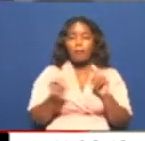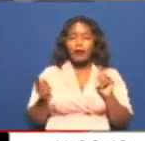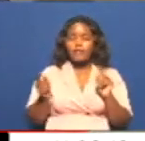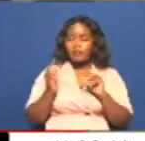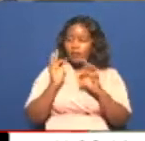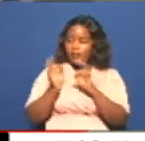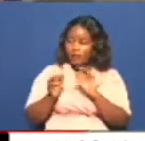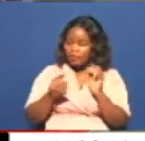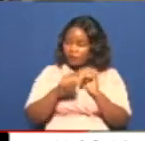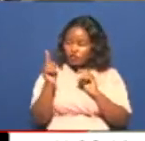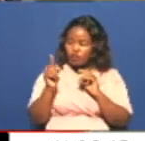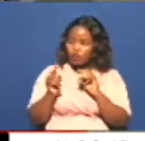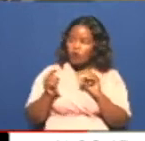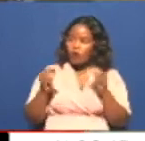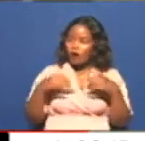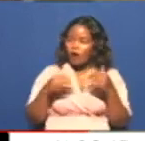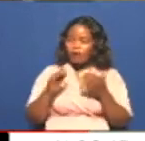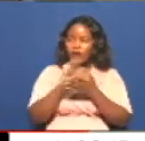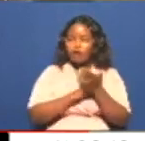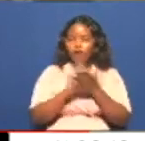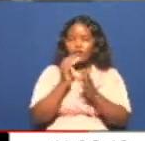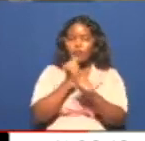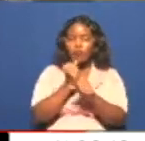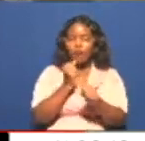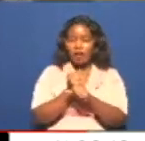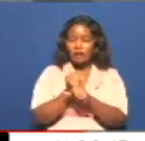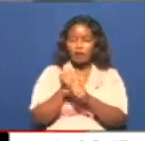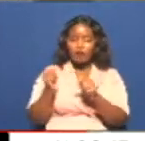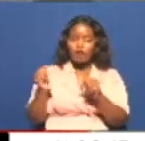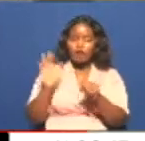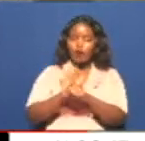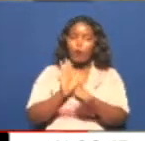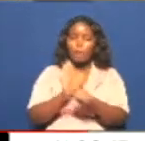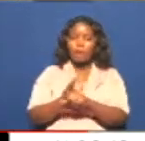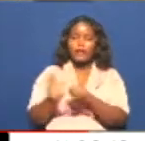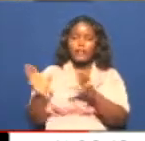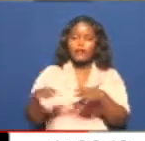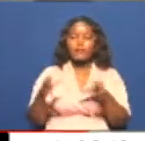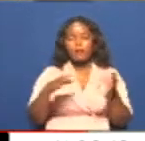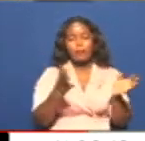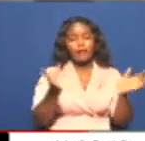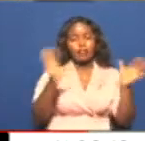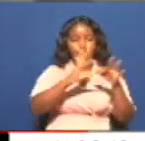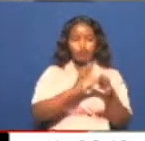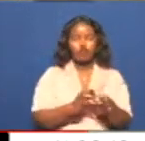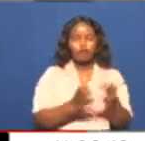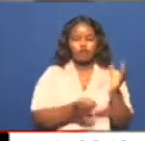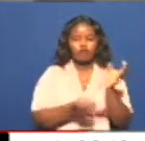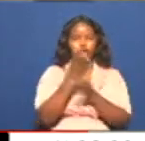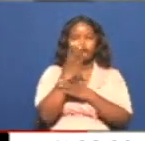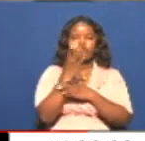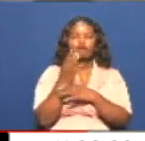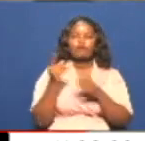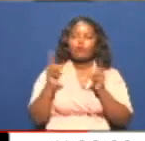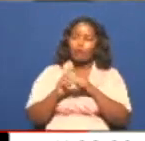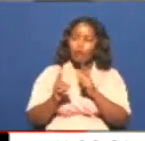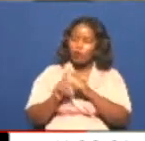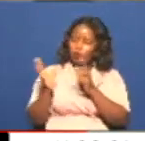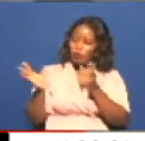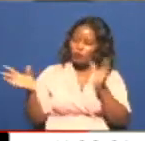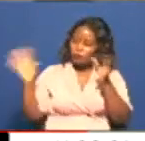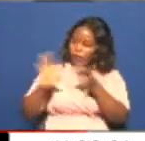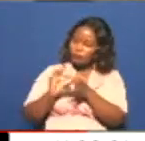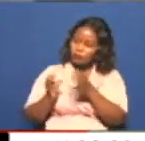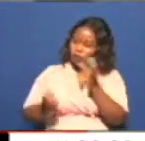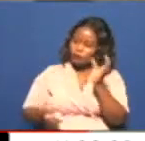framework for a coalition building, which gives adequate time for somebody to really join a coalition because